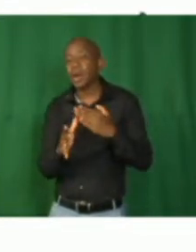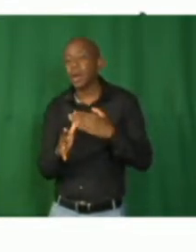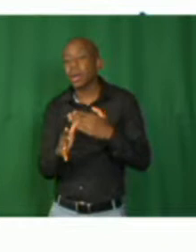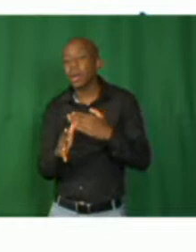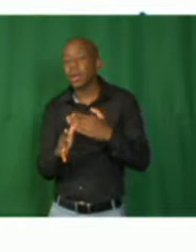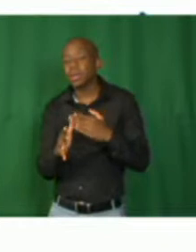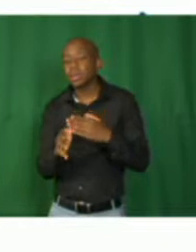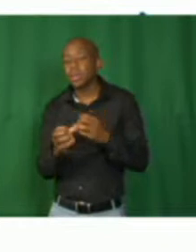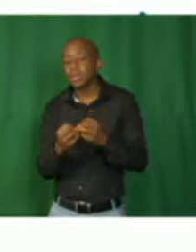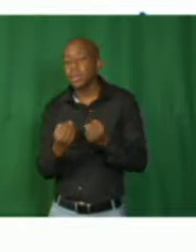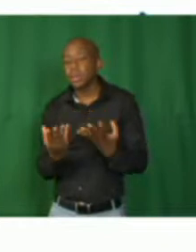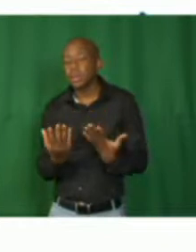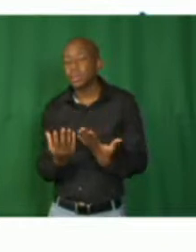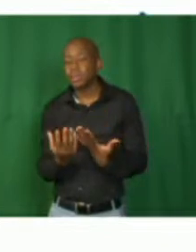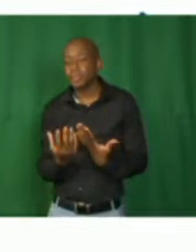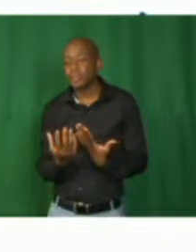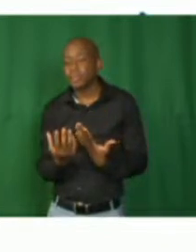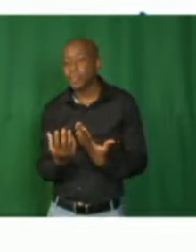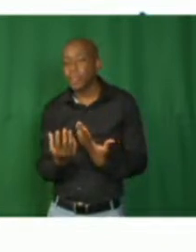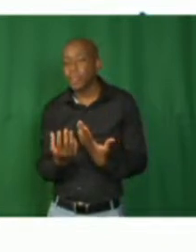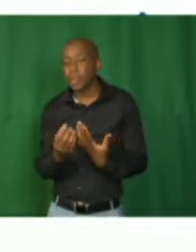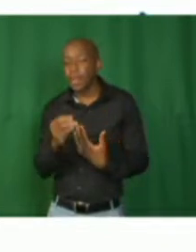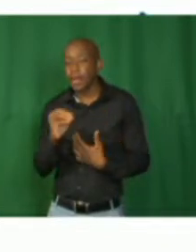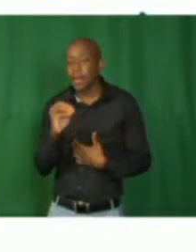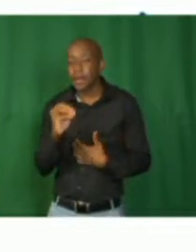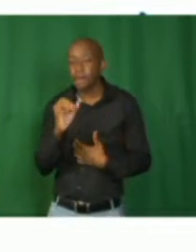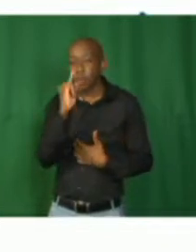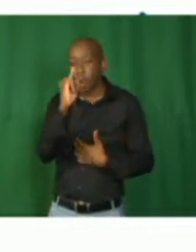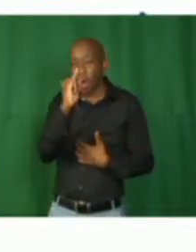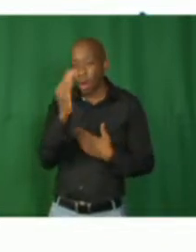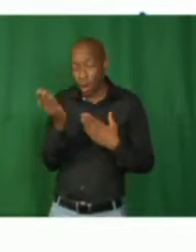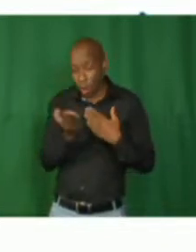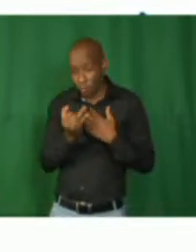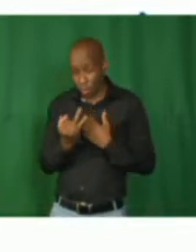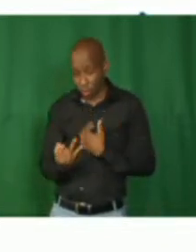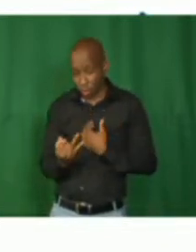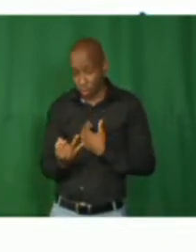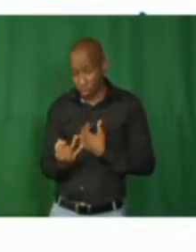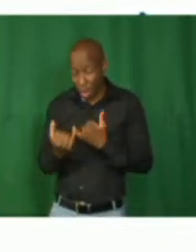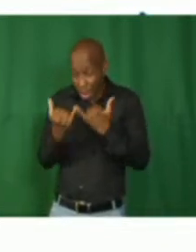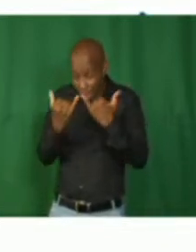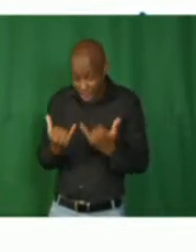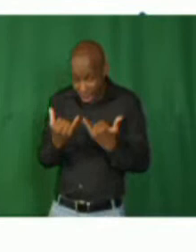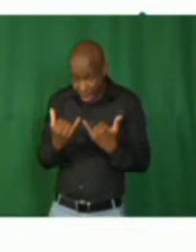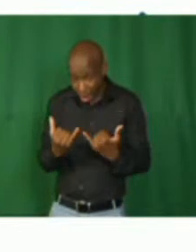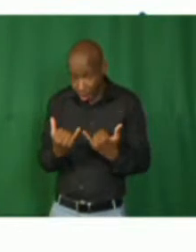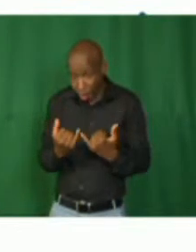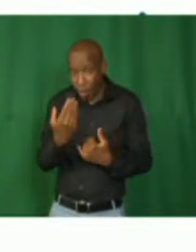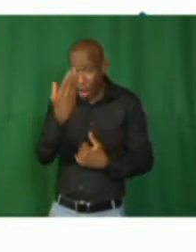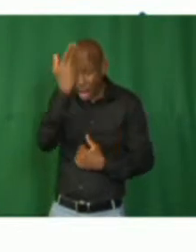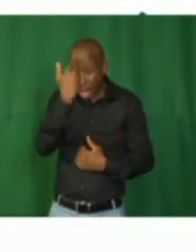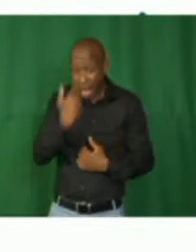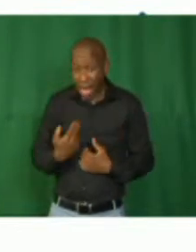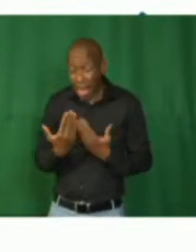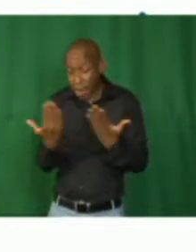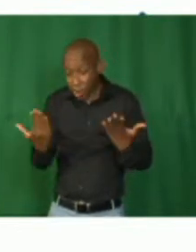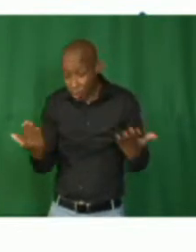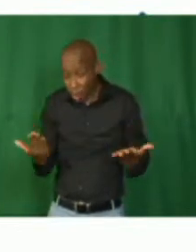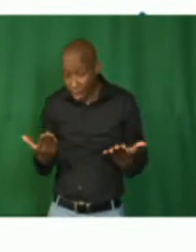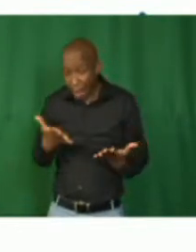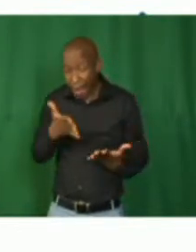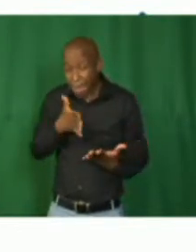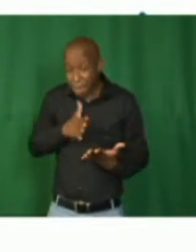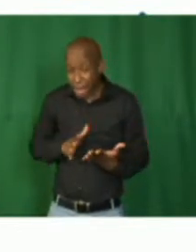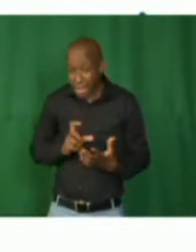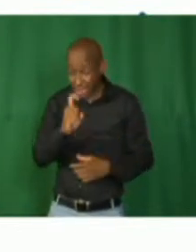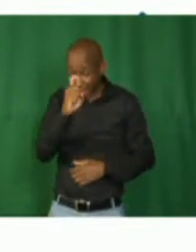now, in the numerator there you are going to have 1, and then it's going to be 1/2. It means, therefore, the line of symmetry must pass through the x